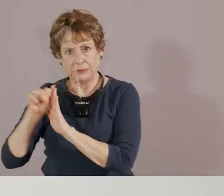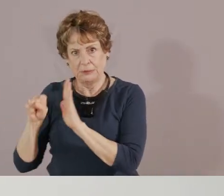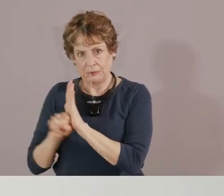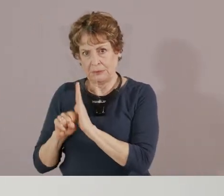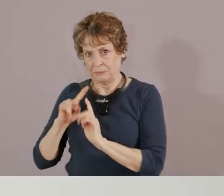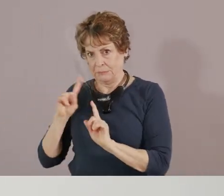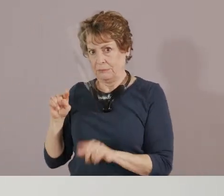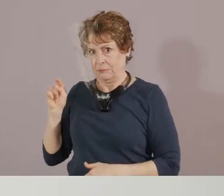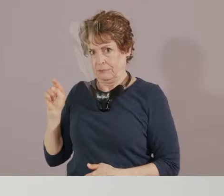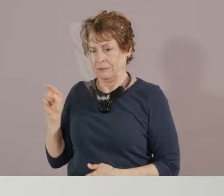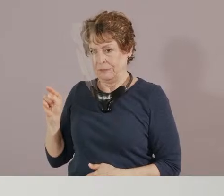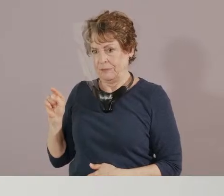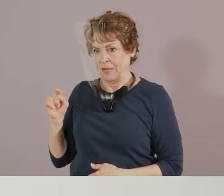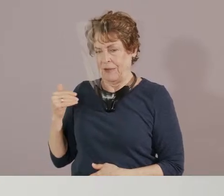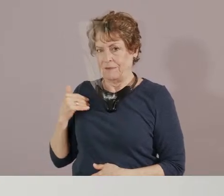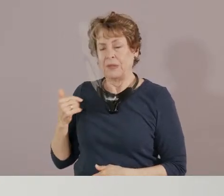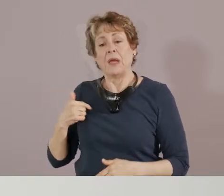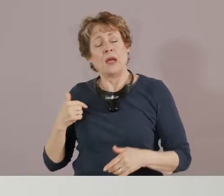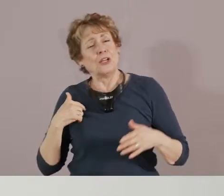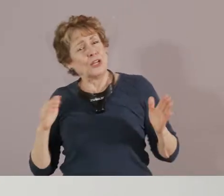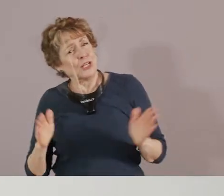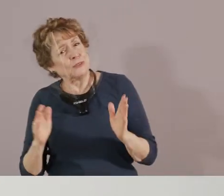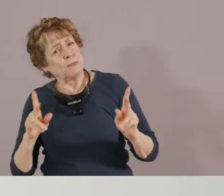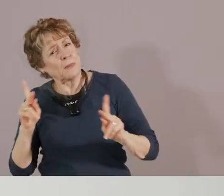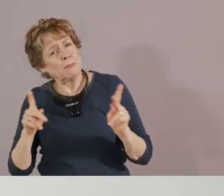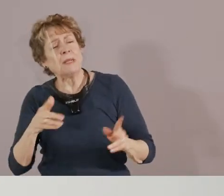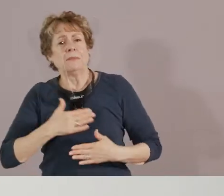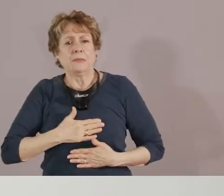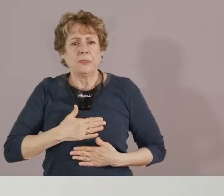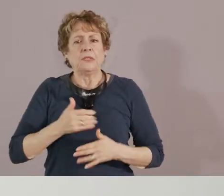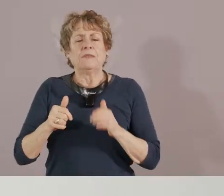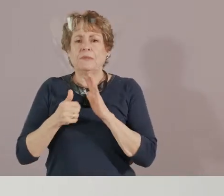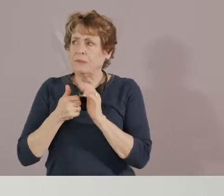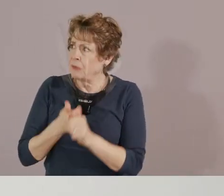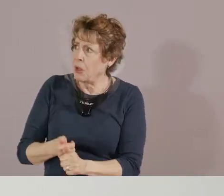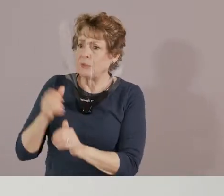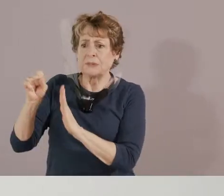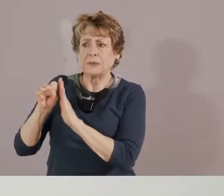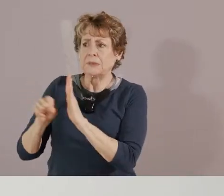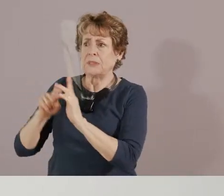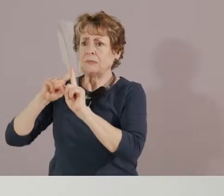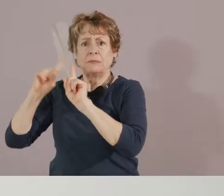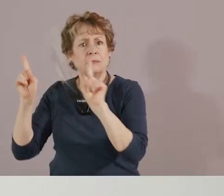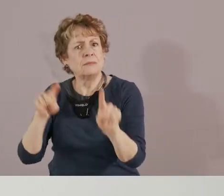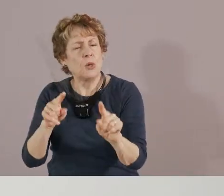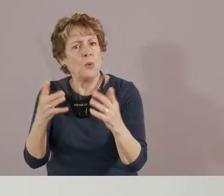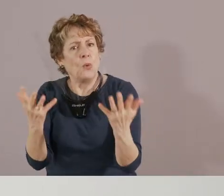Encouraging people to follow that through their local government.